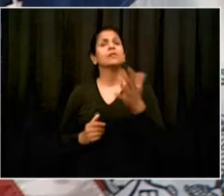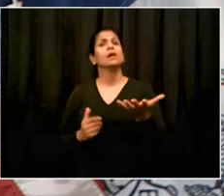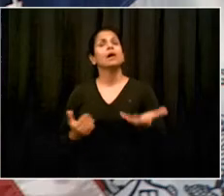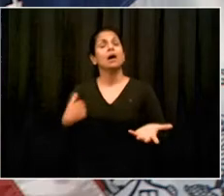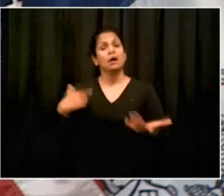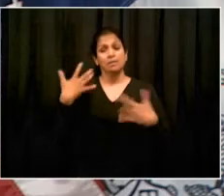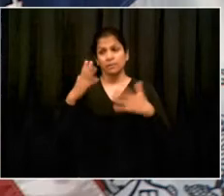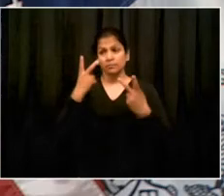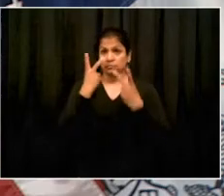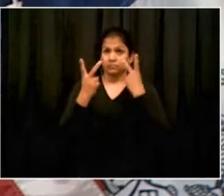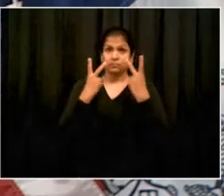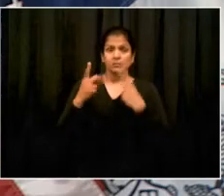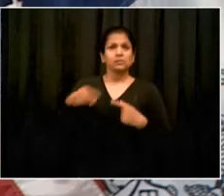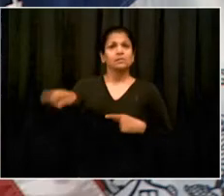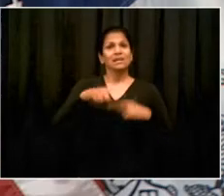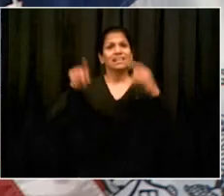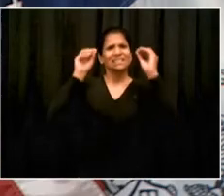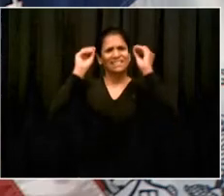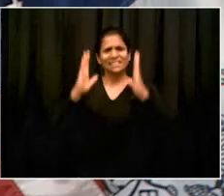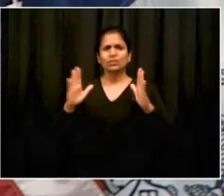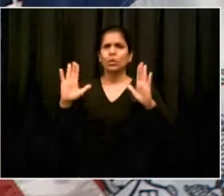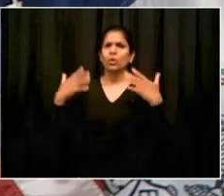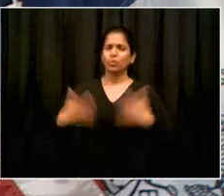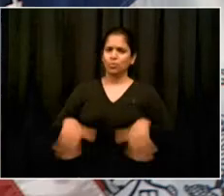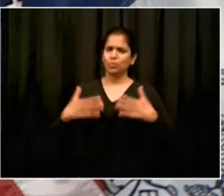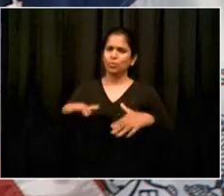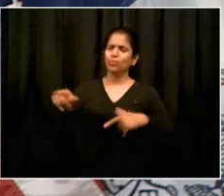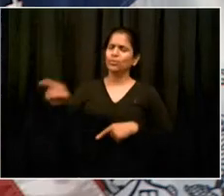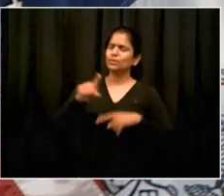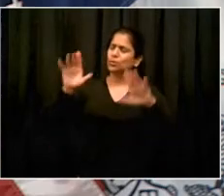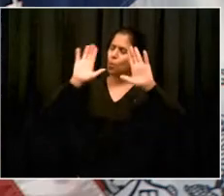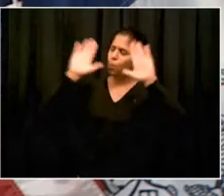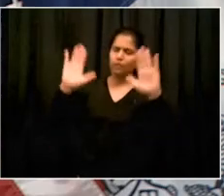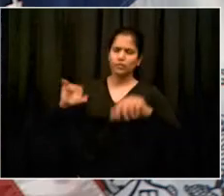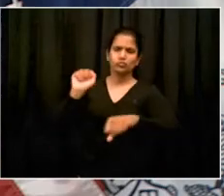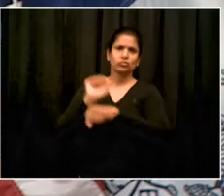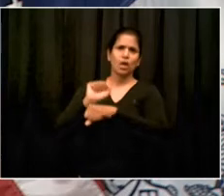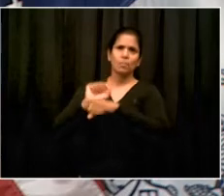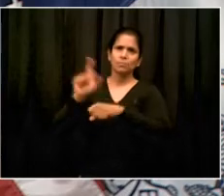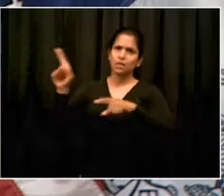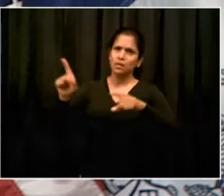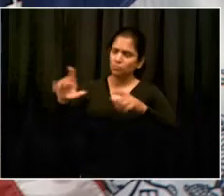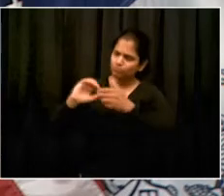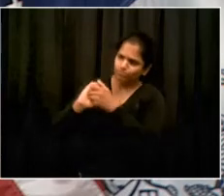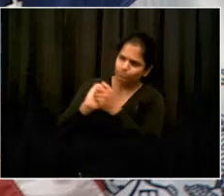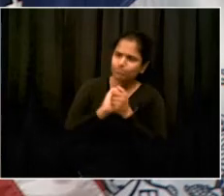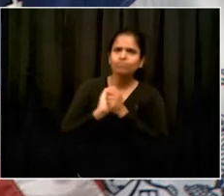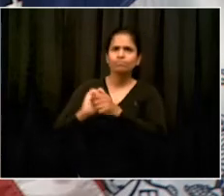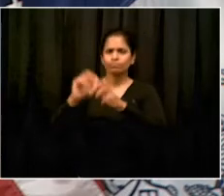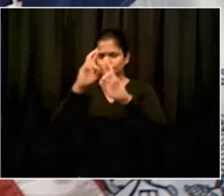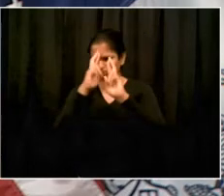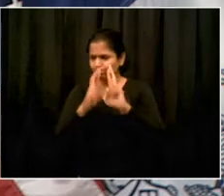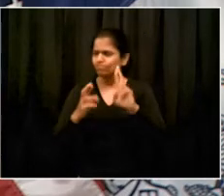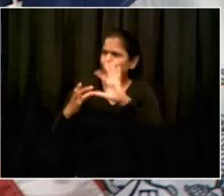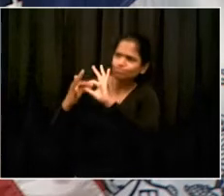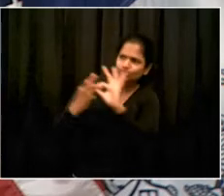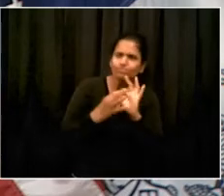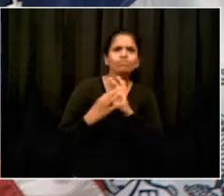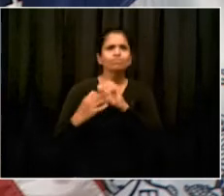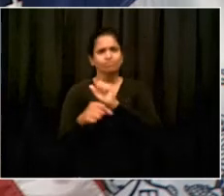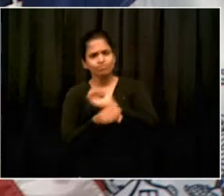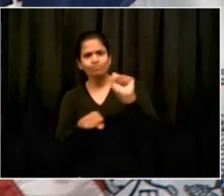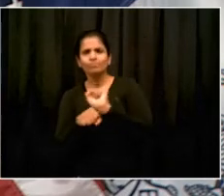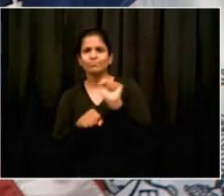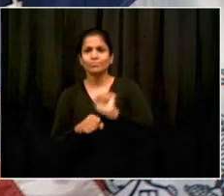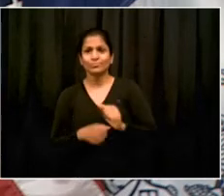visited, is everyone's working together to solve problems and move forward. They're not clinging to what is wrong. They're figuring out what is right